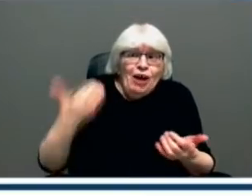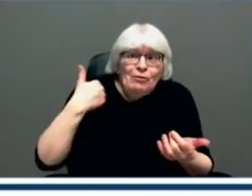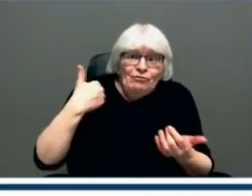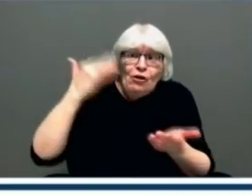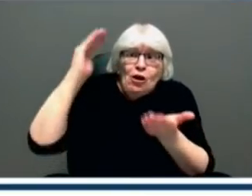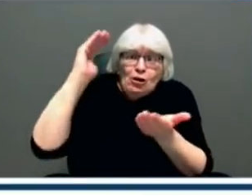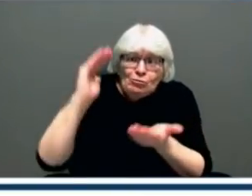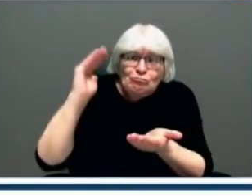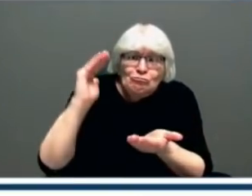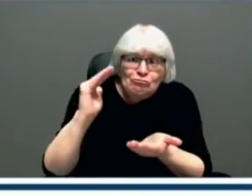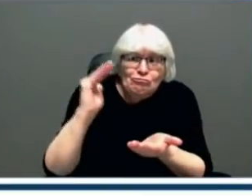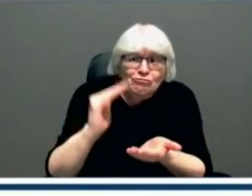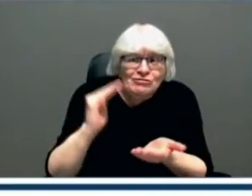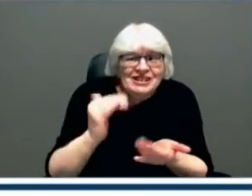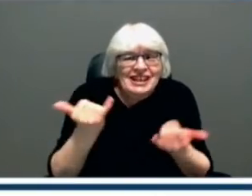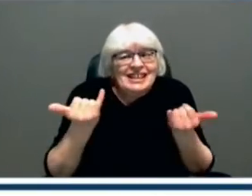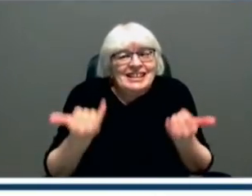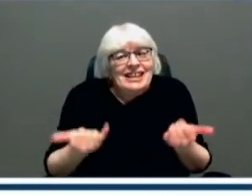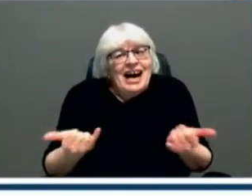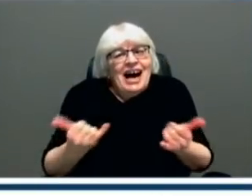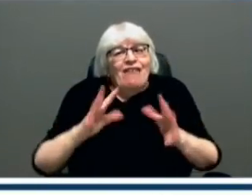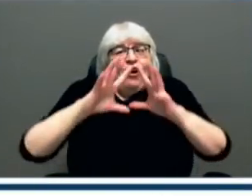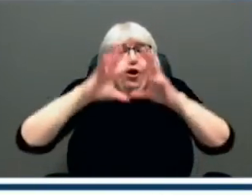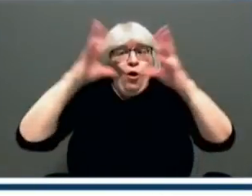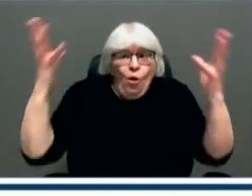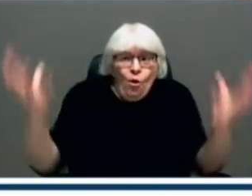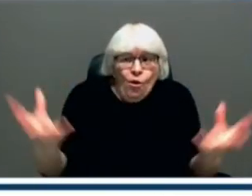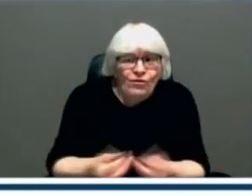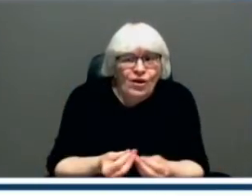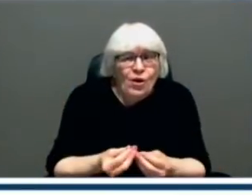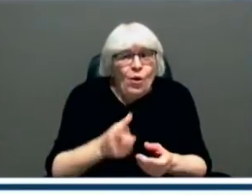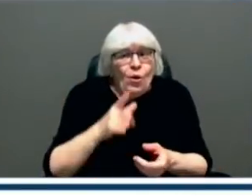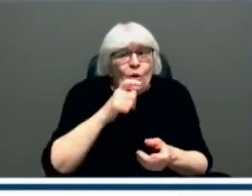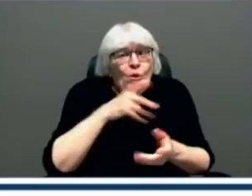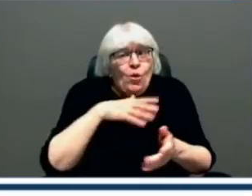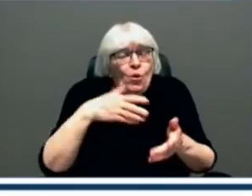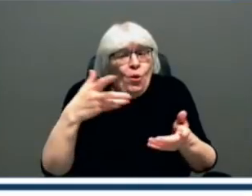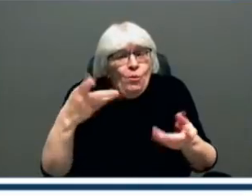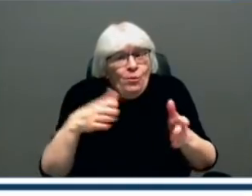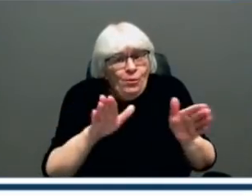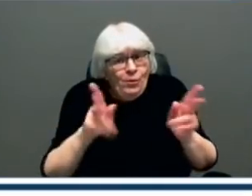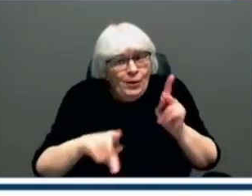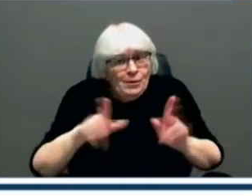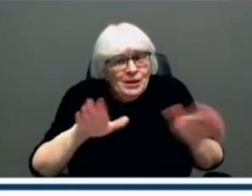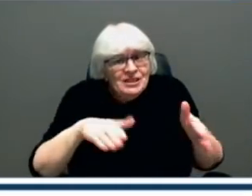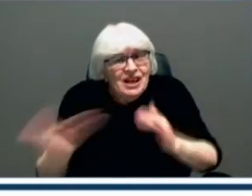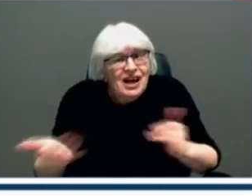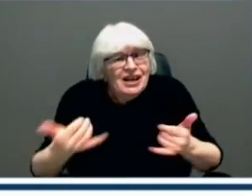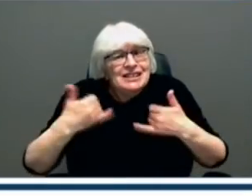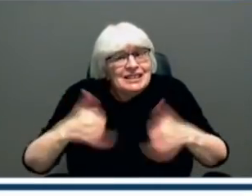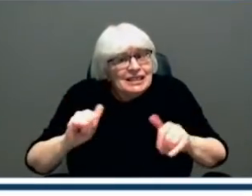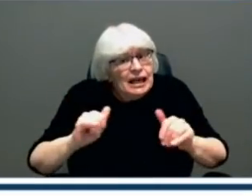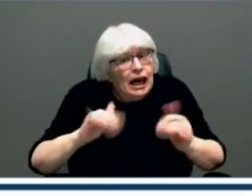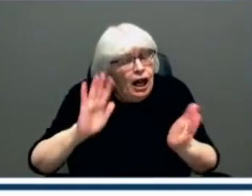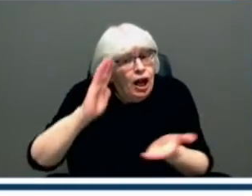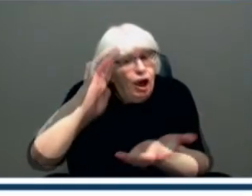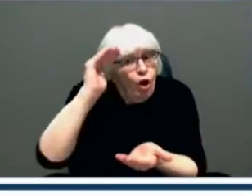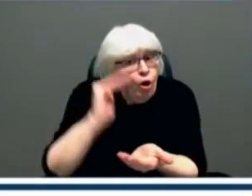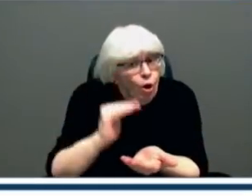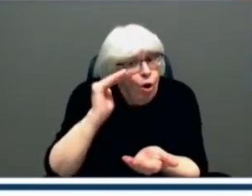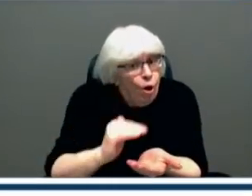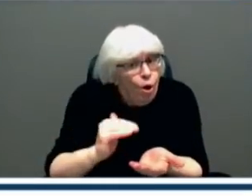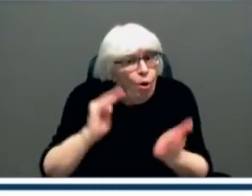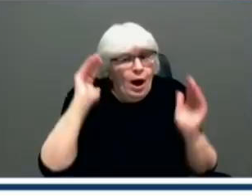fatality rate, or proportion of people with COVID who die, is substantially lower, both in terms of the population as a